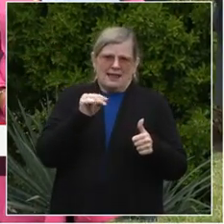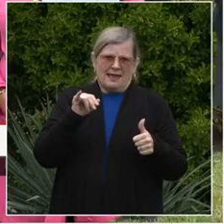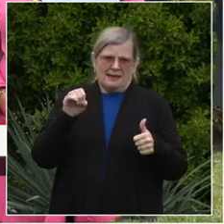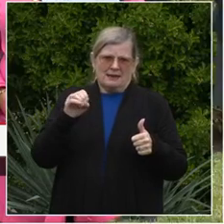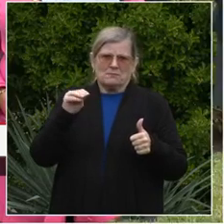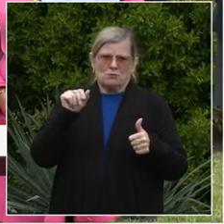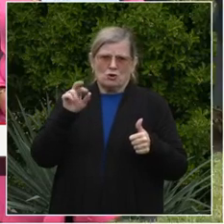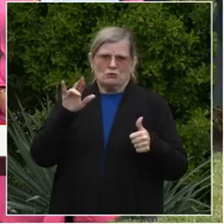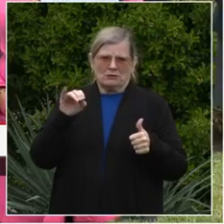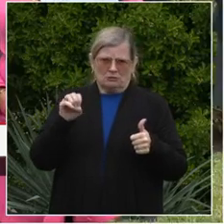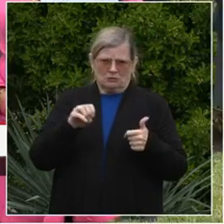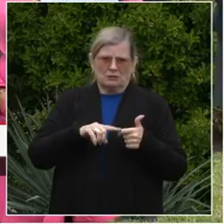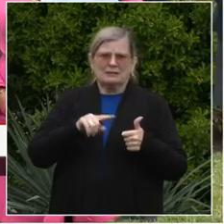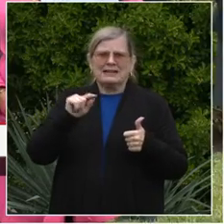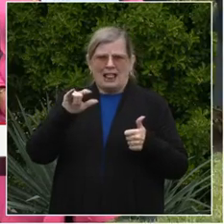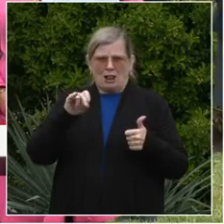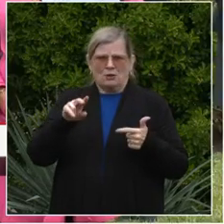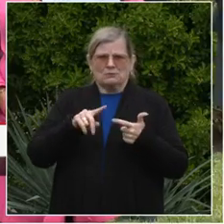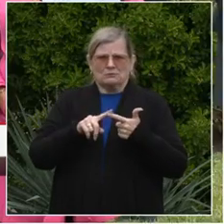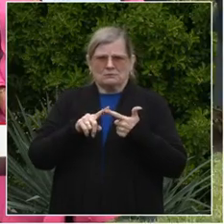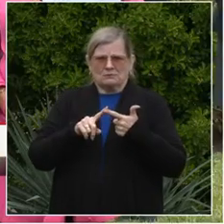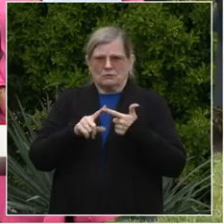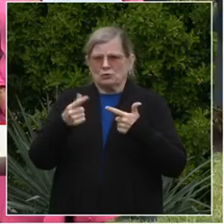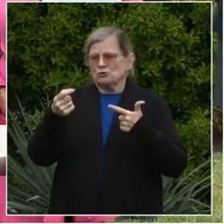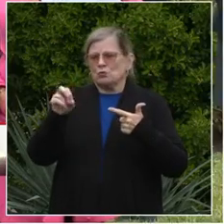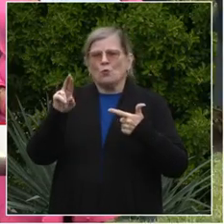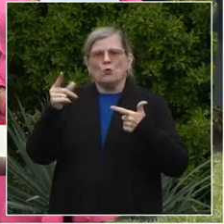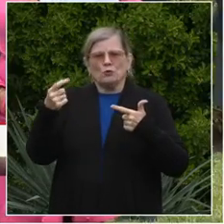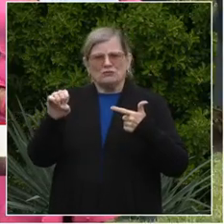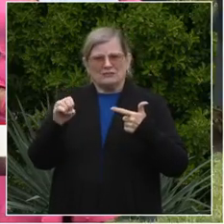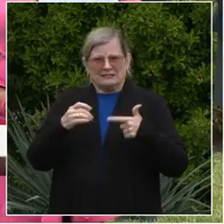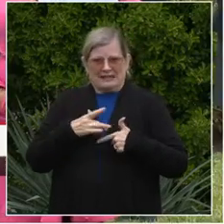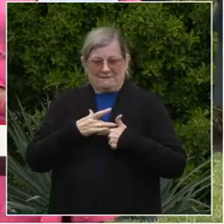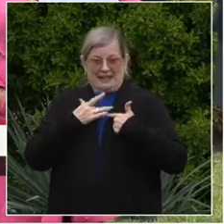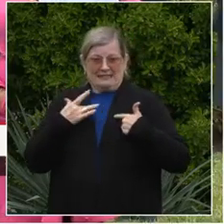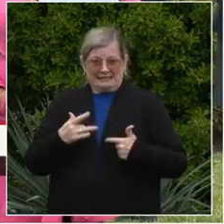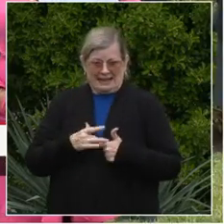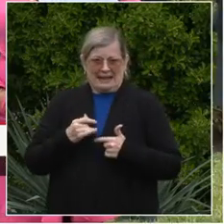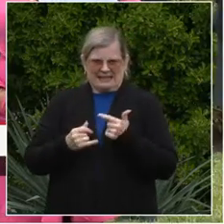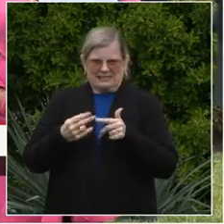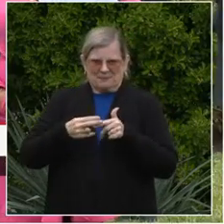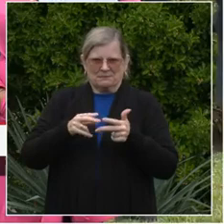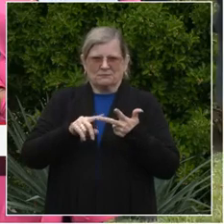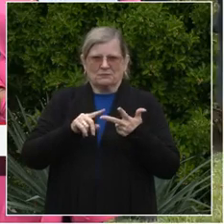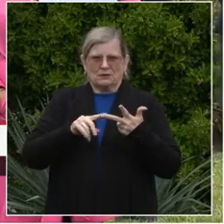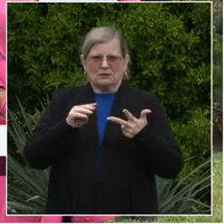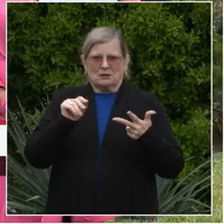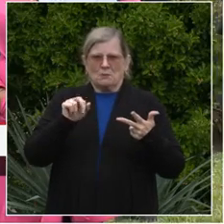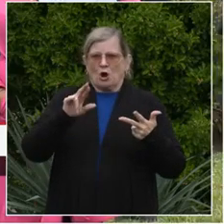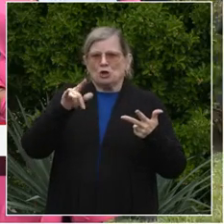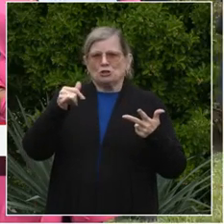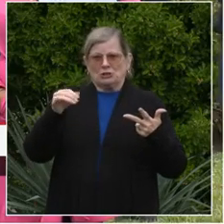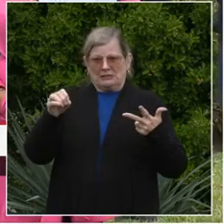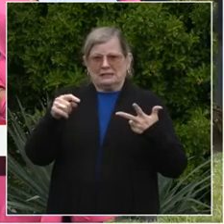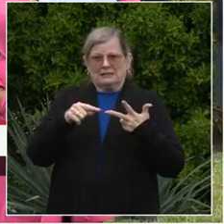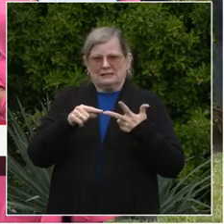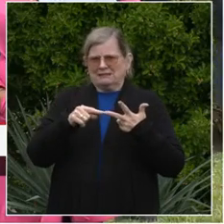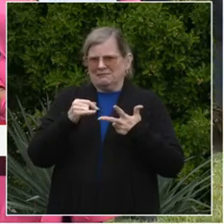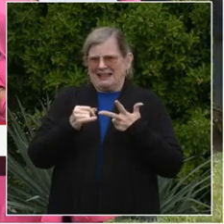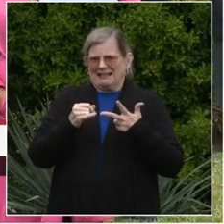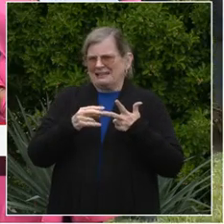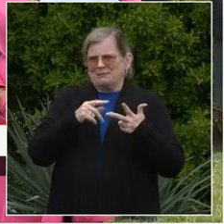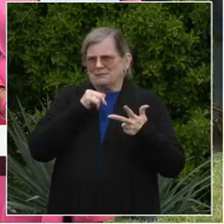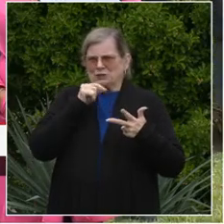George Valentine, and Muriel Bowser. These three, a goddaughter, a